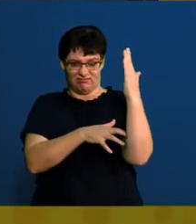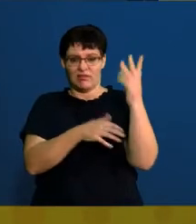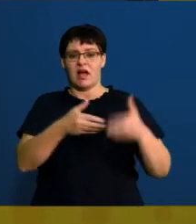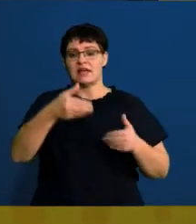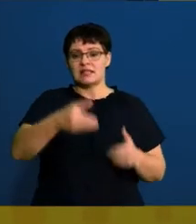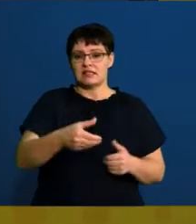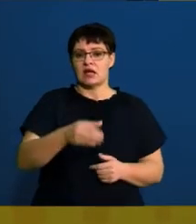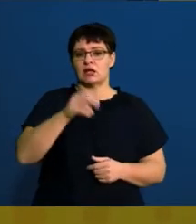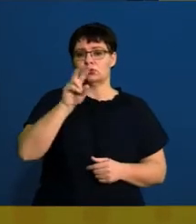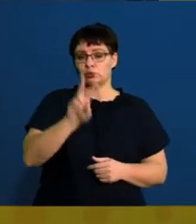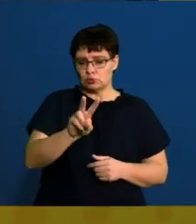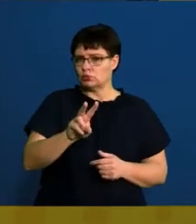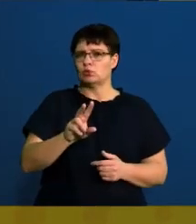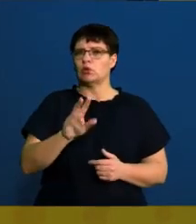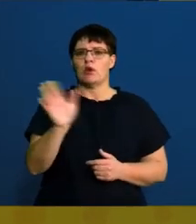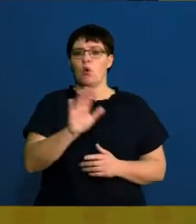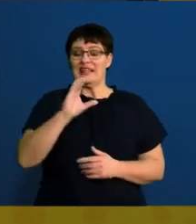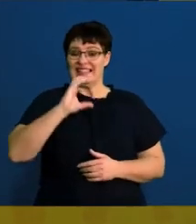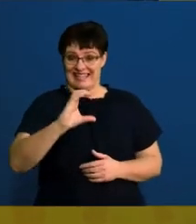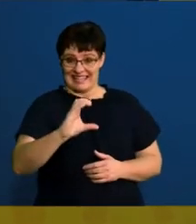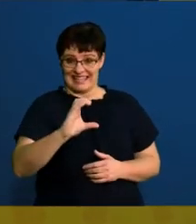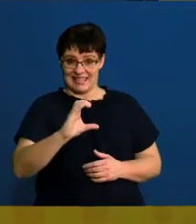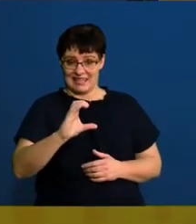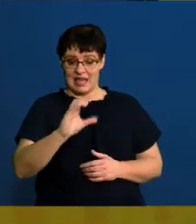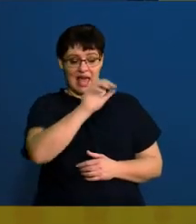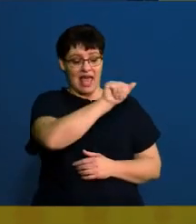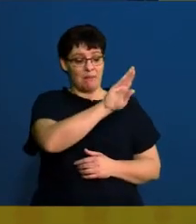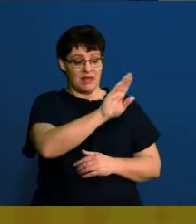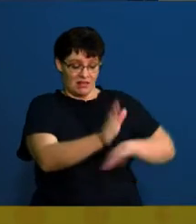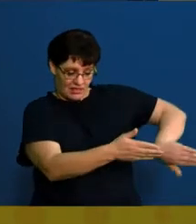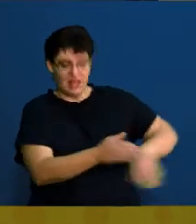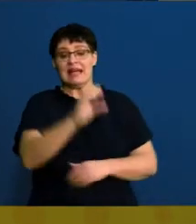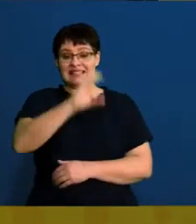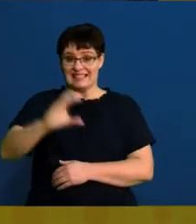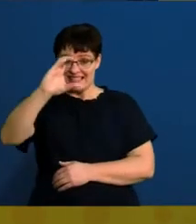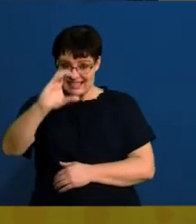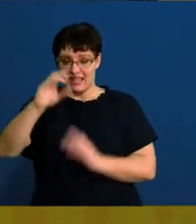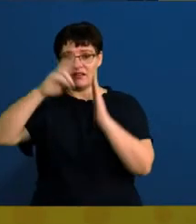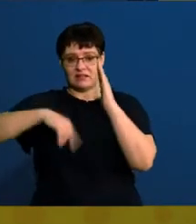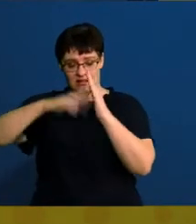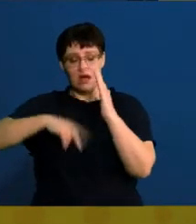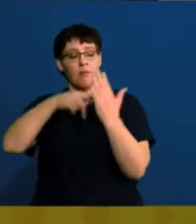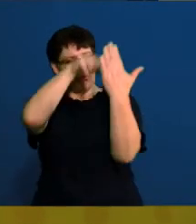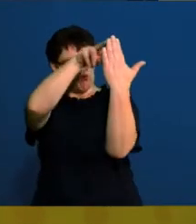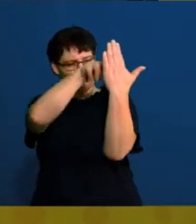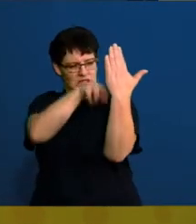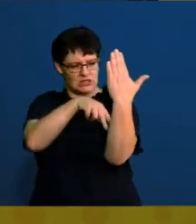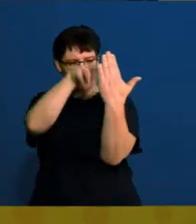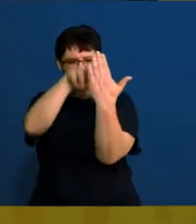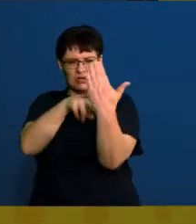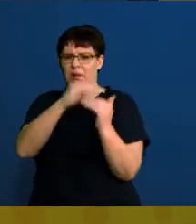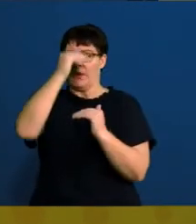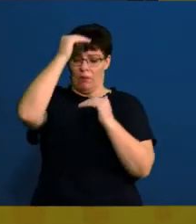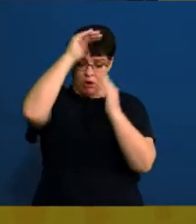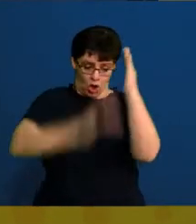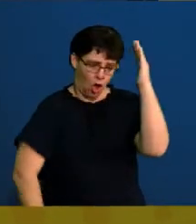It's actually text C. And we're going to actually summarize the text based on the question provided. Now, these texts are usually